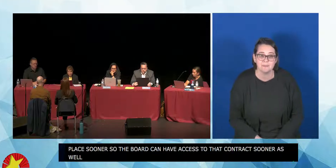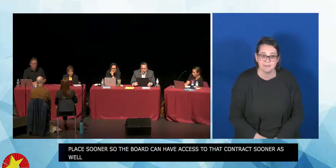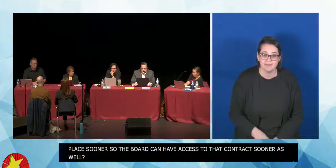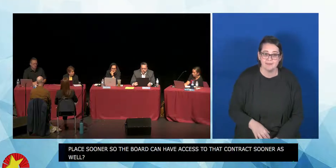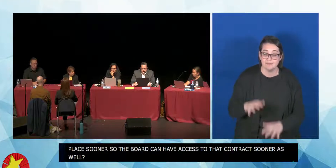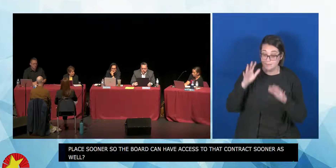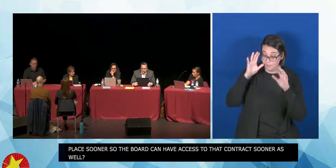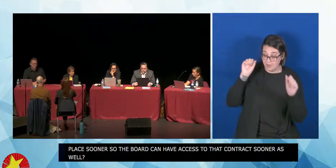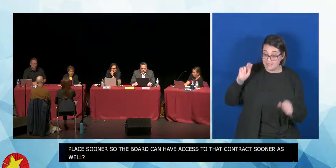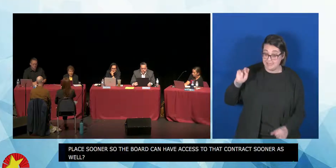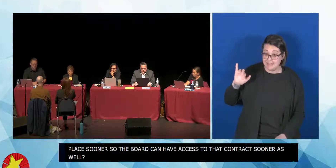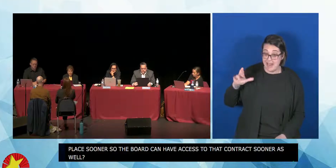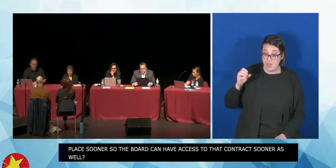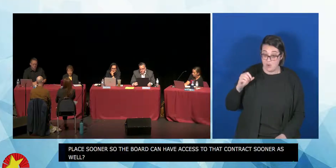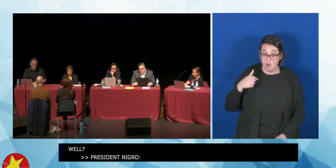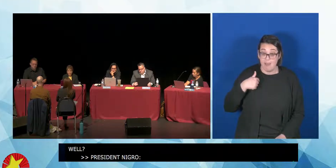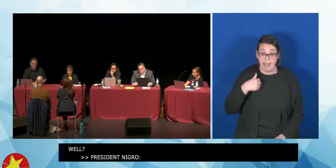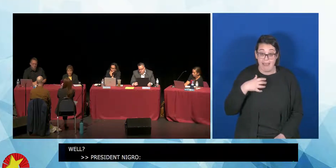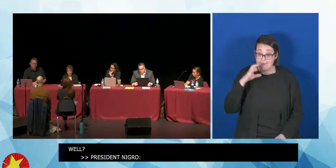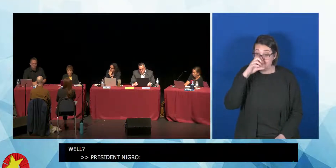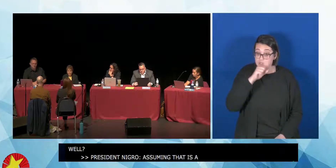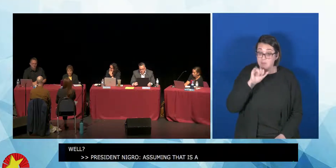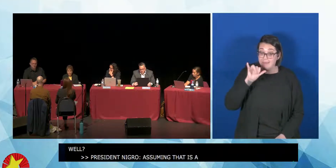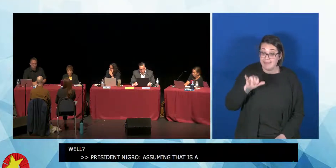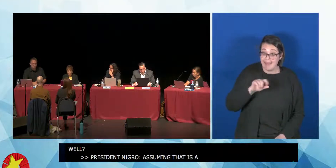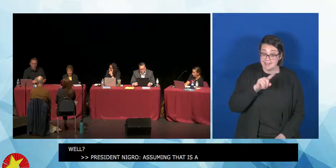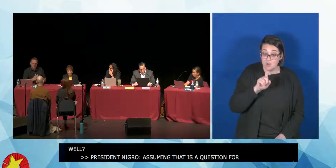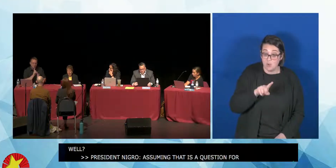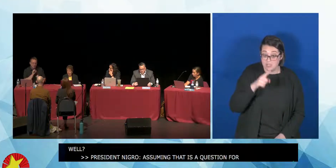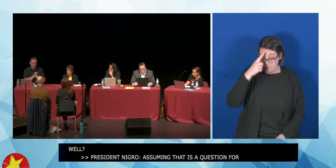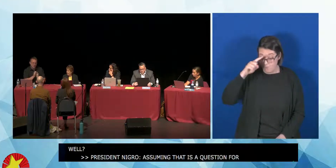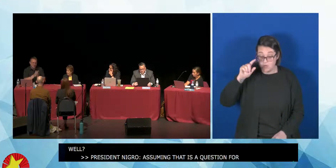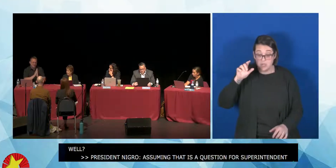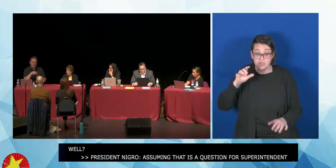I'm assuming that's a question for Superintendent Reichman.